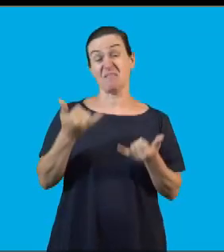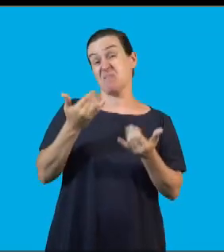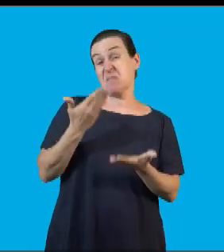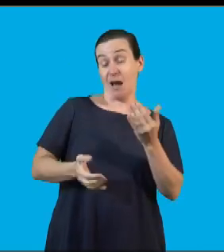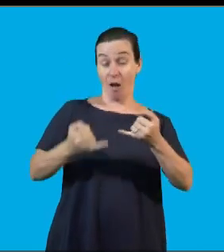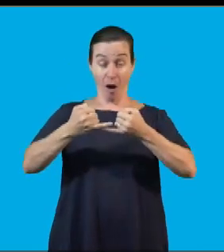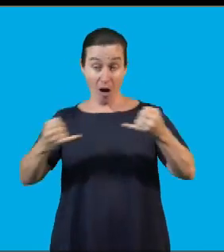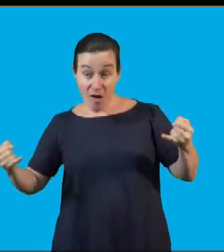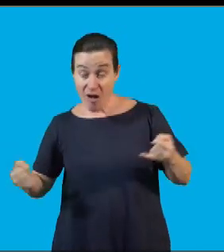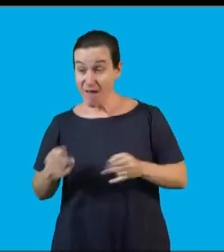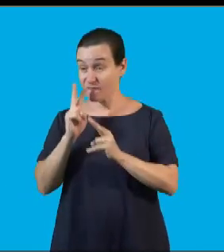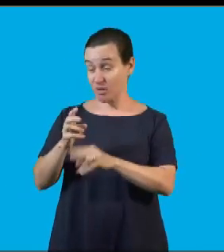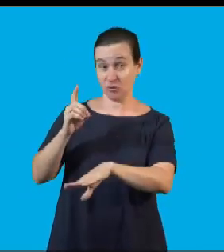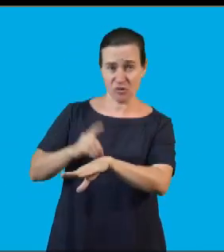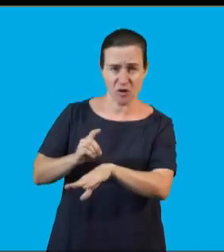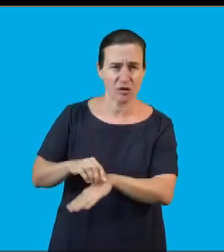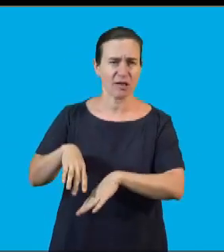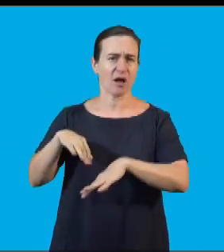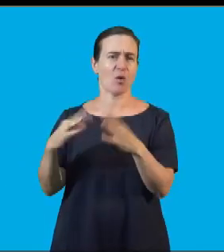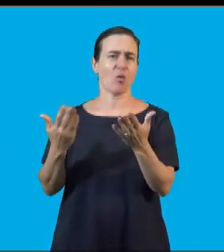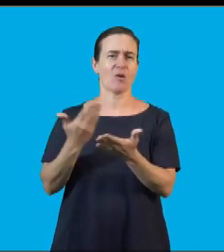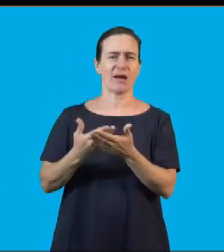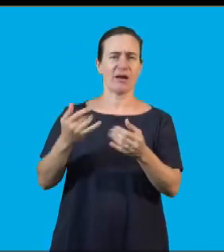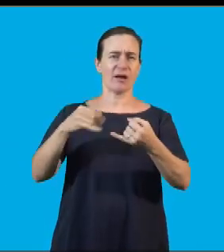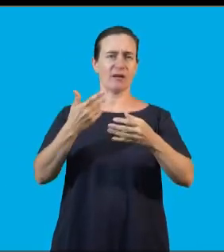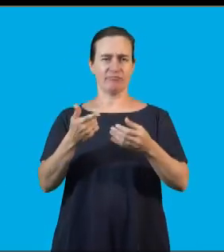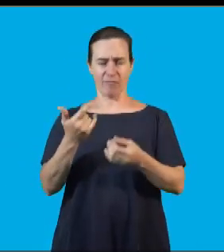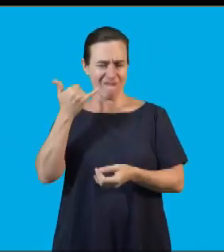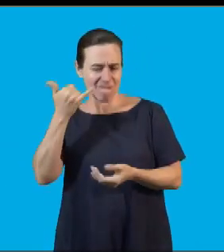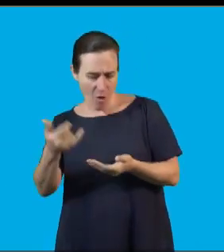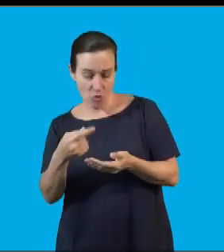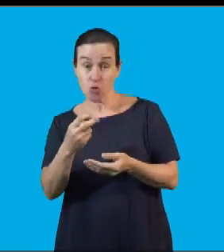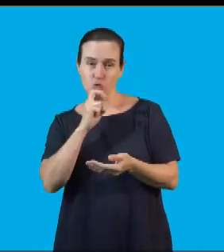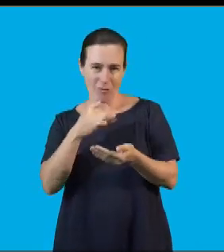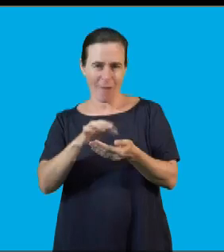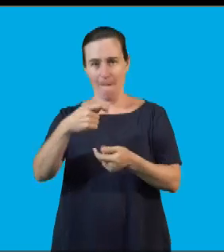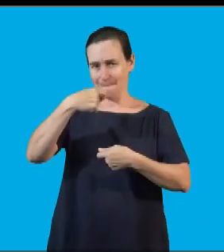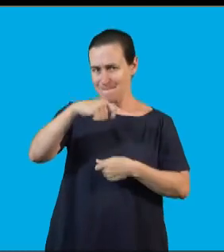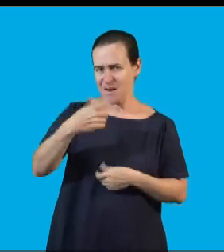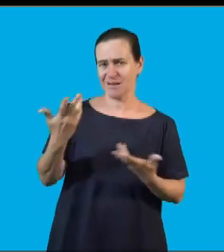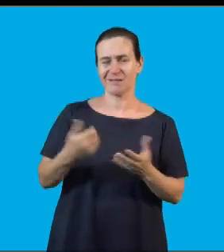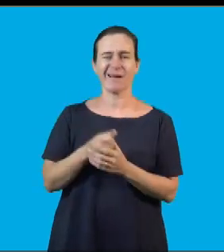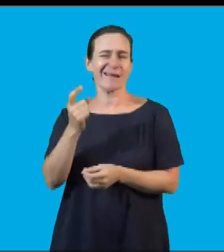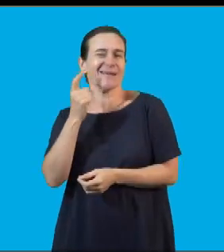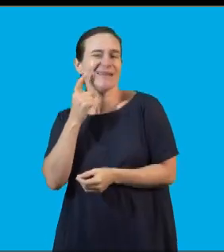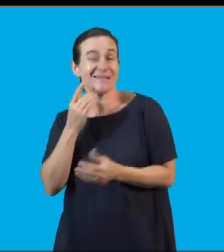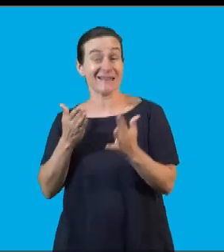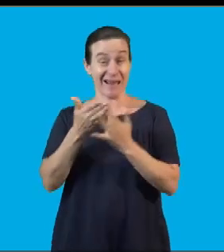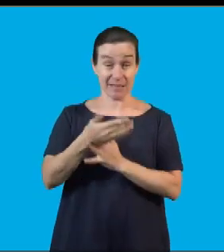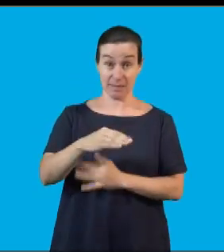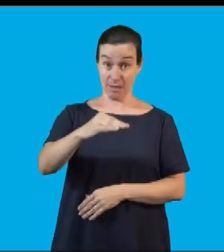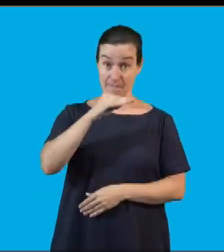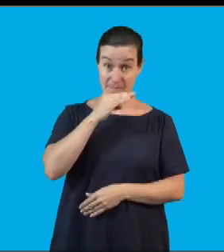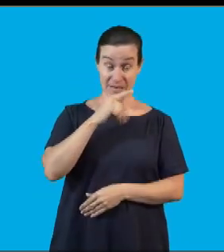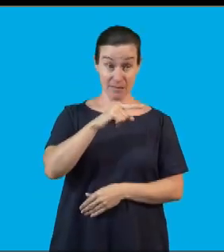virtual consultations, and receive reminders for their medications through mobile apps. The ease of access